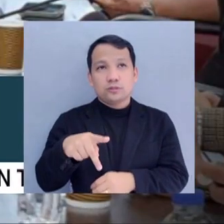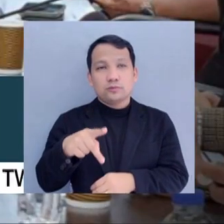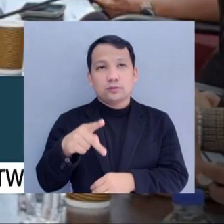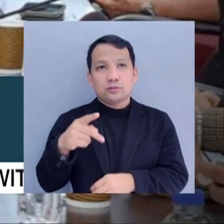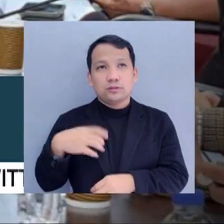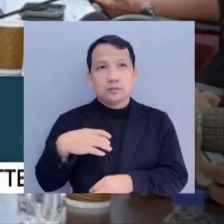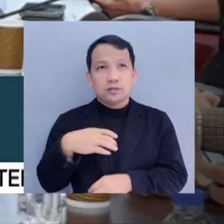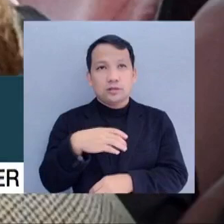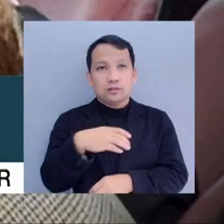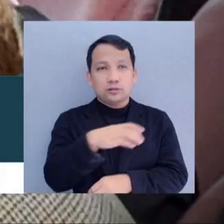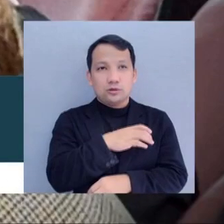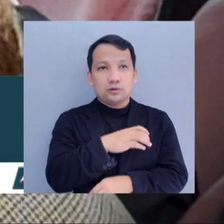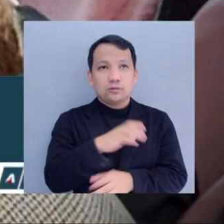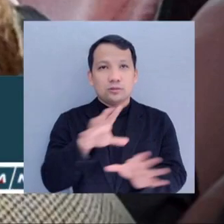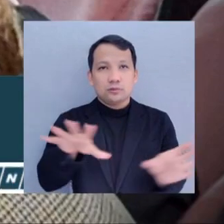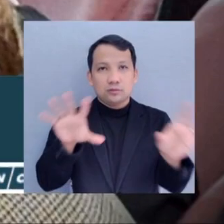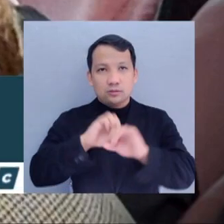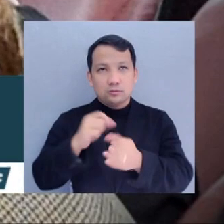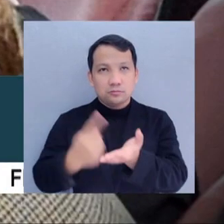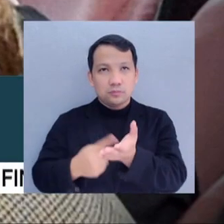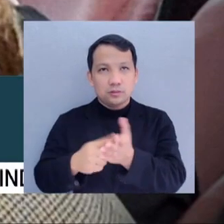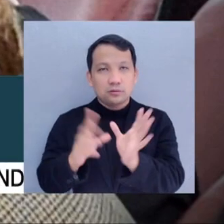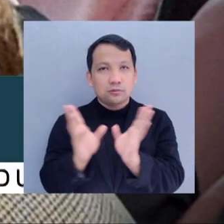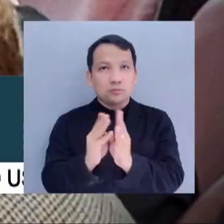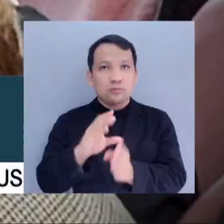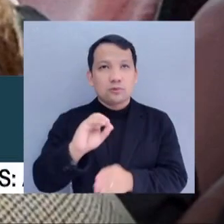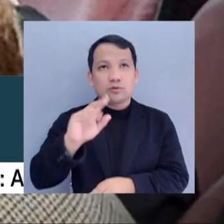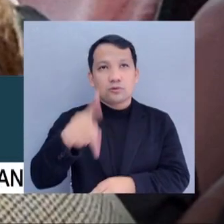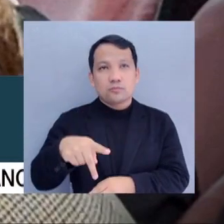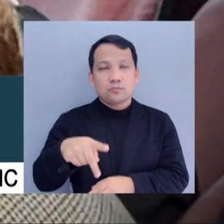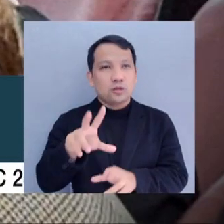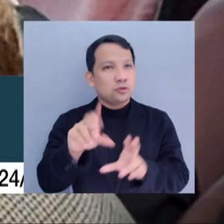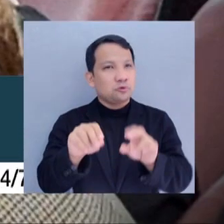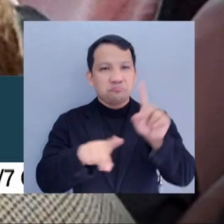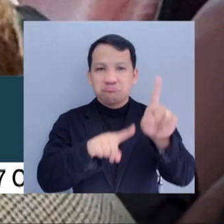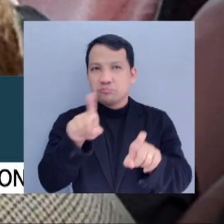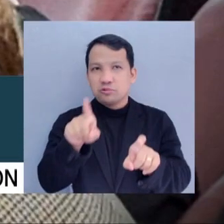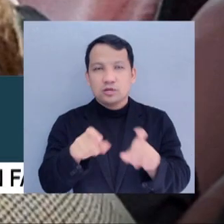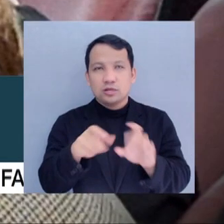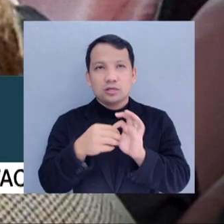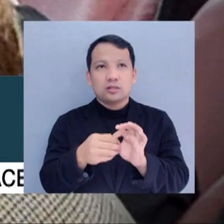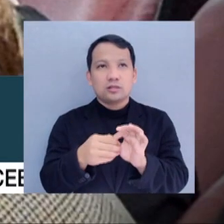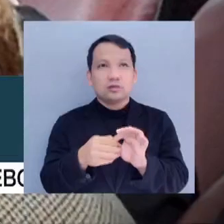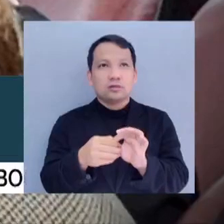ended the budget briefing for the Office of the President with no questions asked.